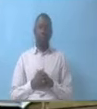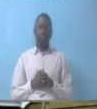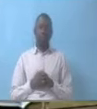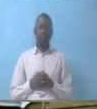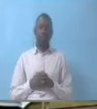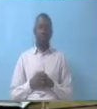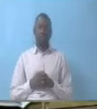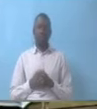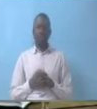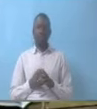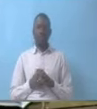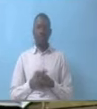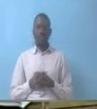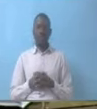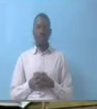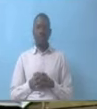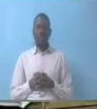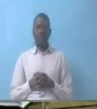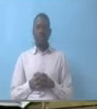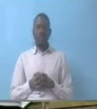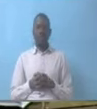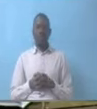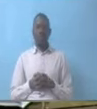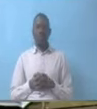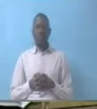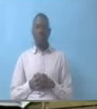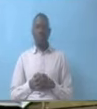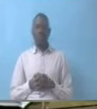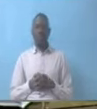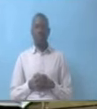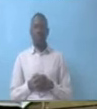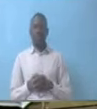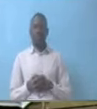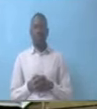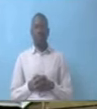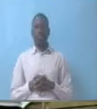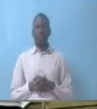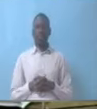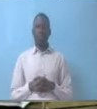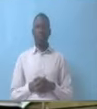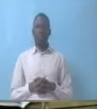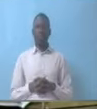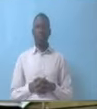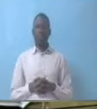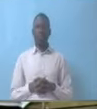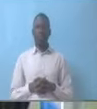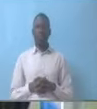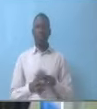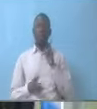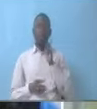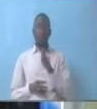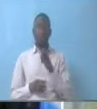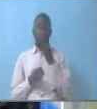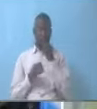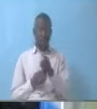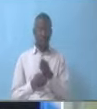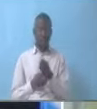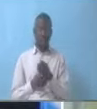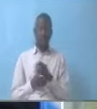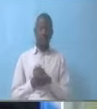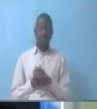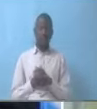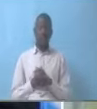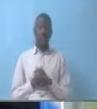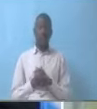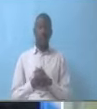rew mi té lolu ñu ngi la ci santa bu baaxa baaxa ba amna liggey yu rafet yo xamne def nga ko ci bunta yoyu. But that said, waye ba